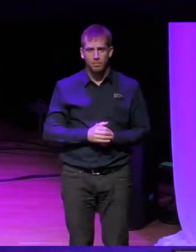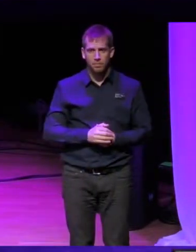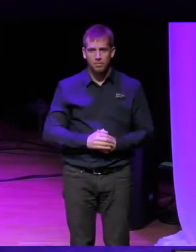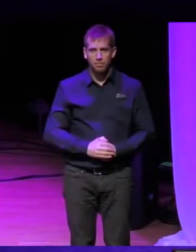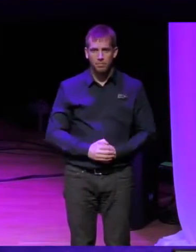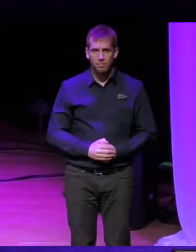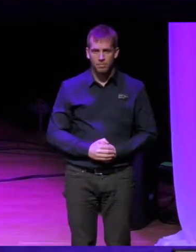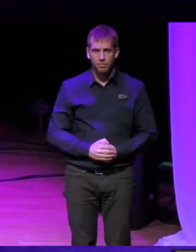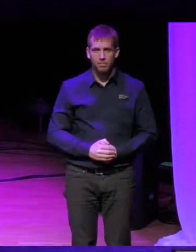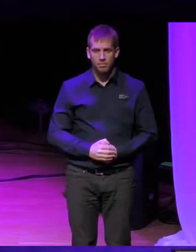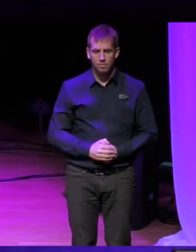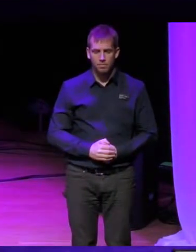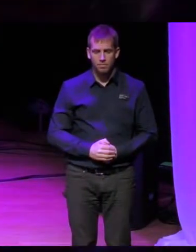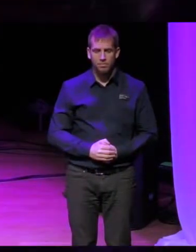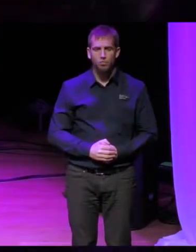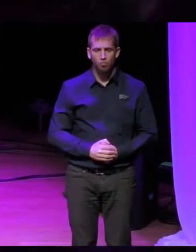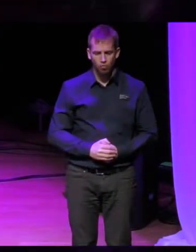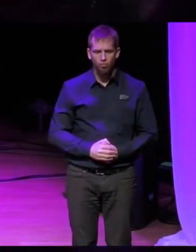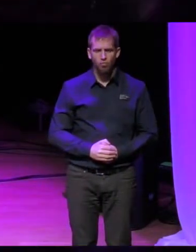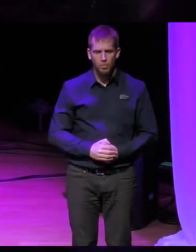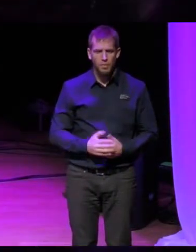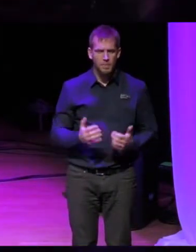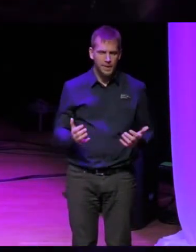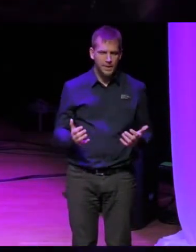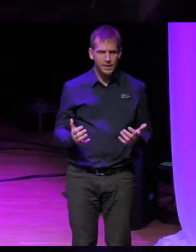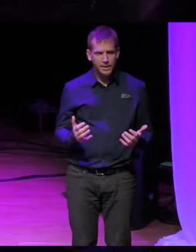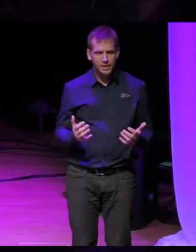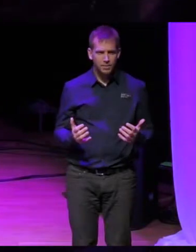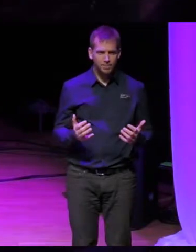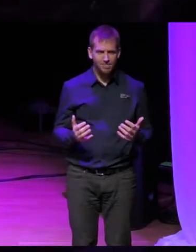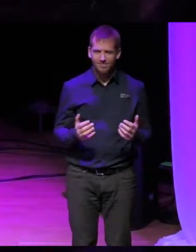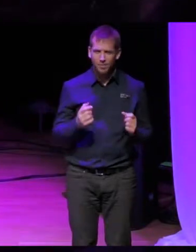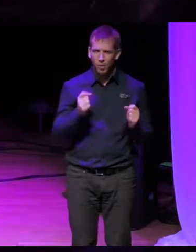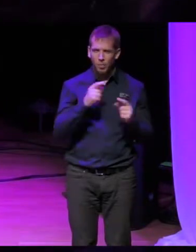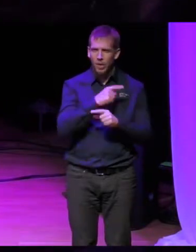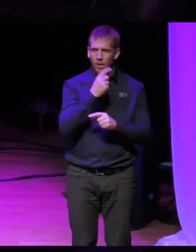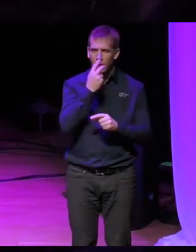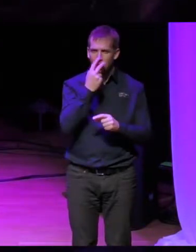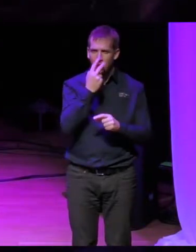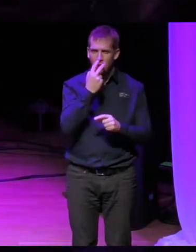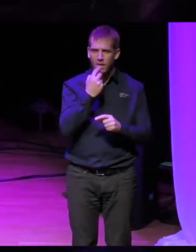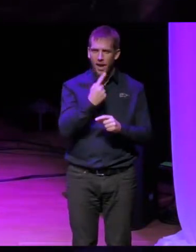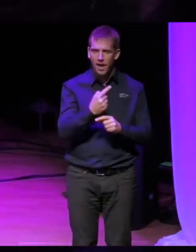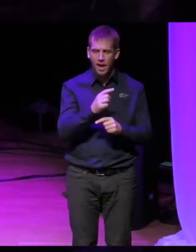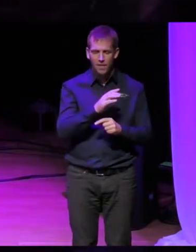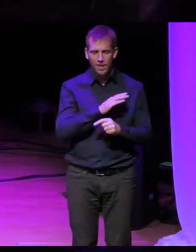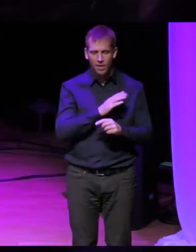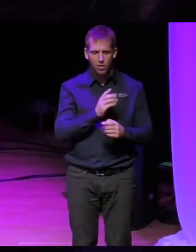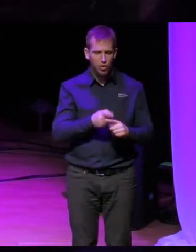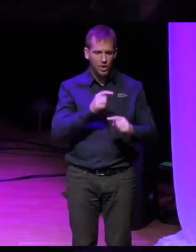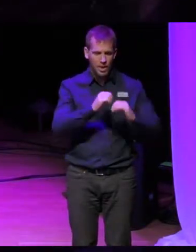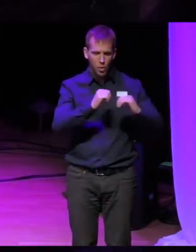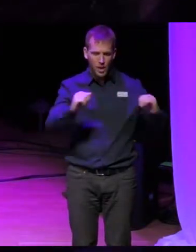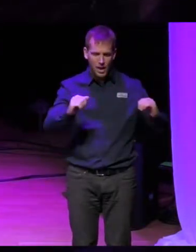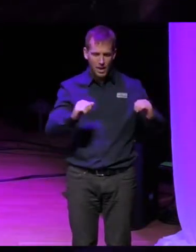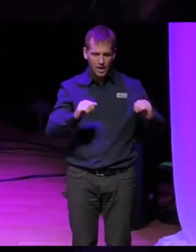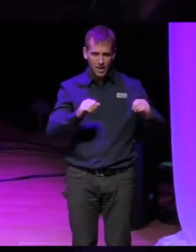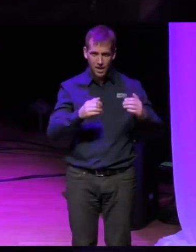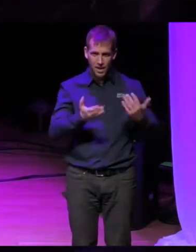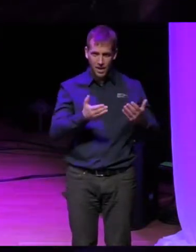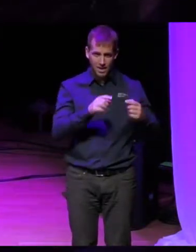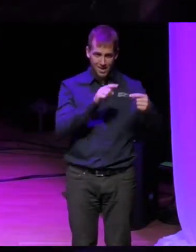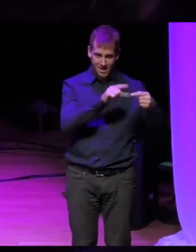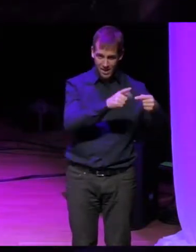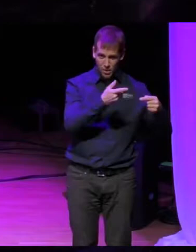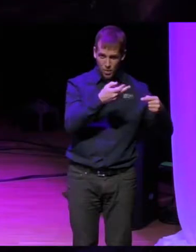previous presidents? Can you see a difference? I can't speak to whether there's any difference. I think one thing that is critical, even